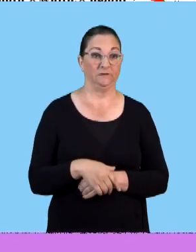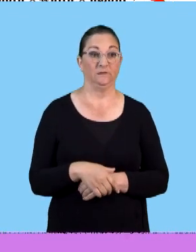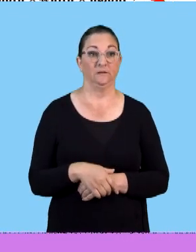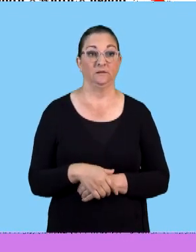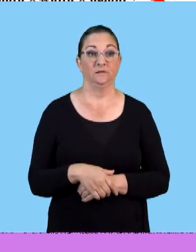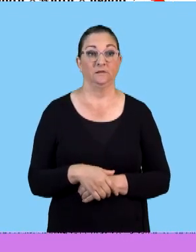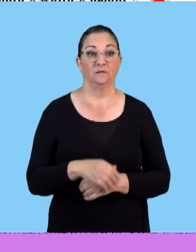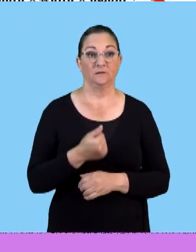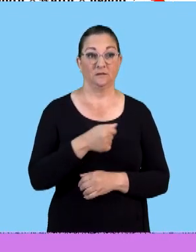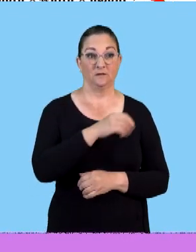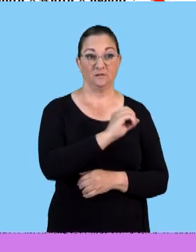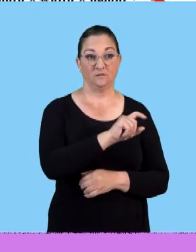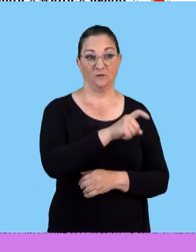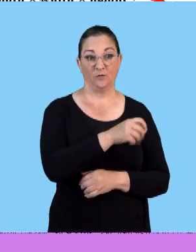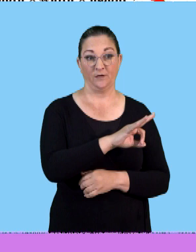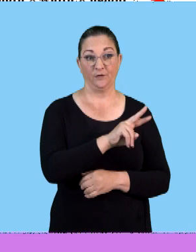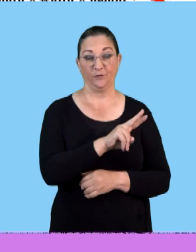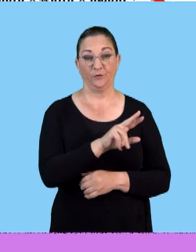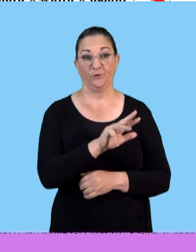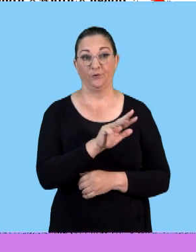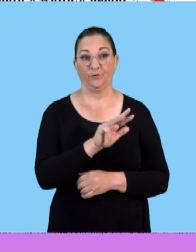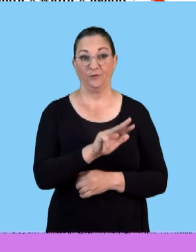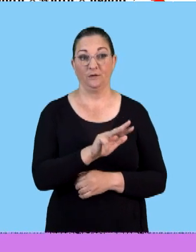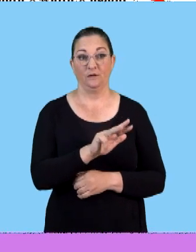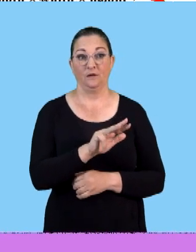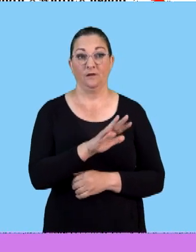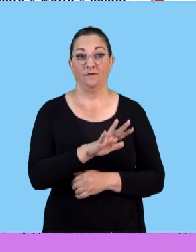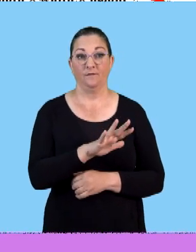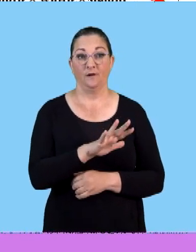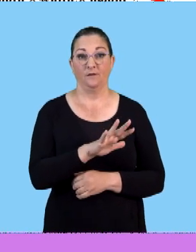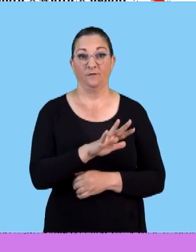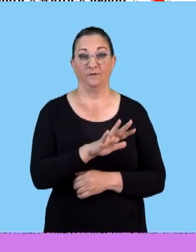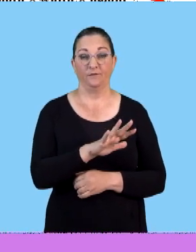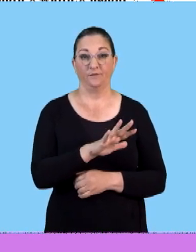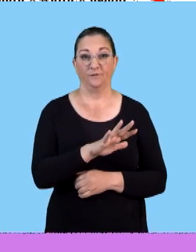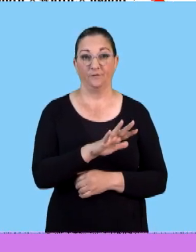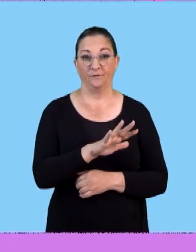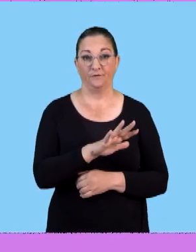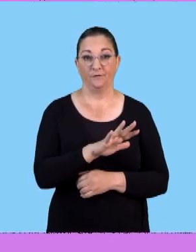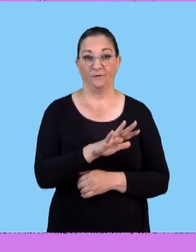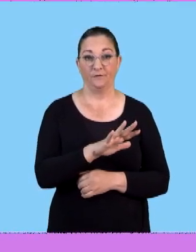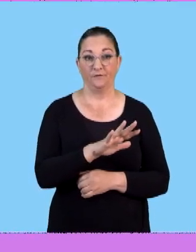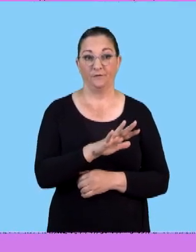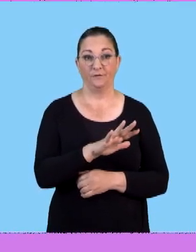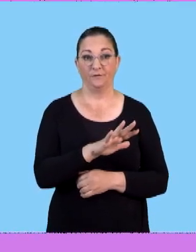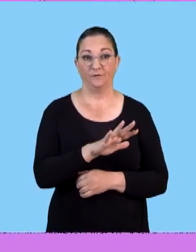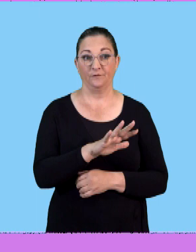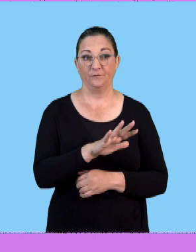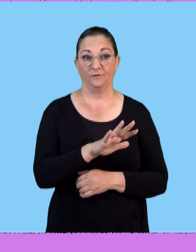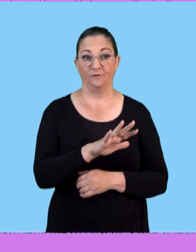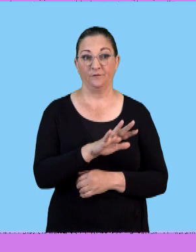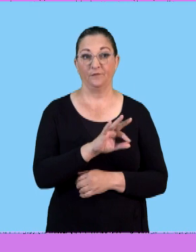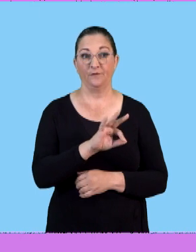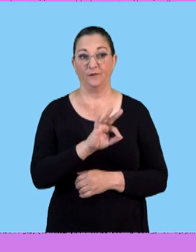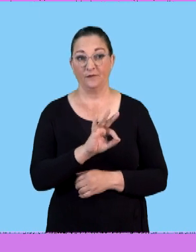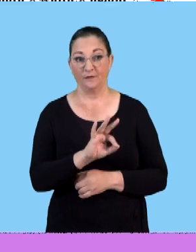that values in the brackets first, right? So let's write this value down. I want to show every single step so that we all understand.